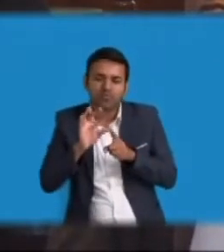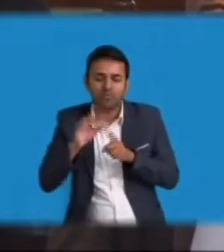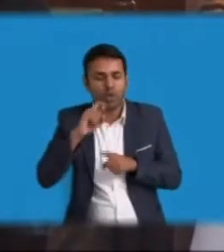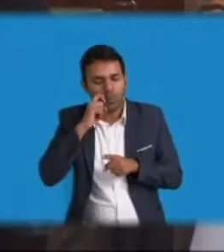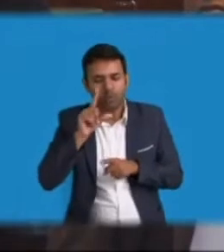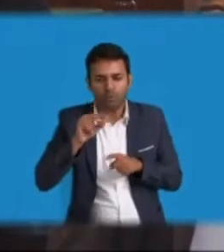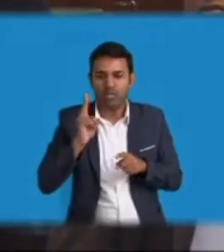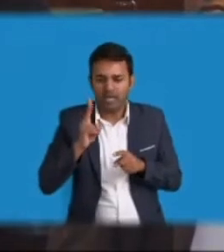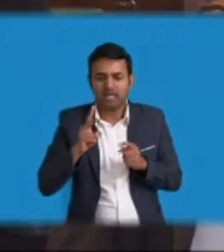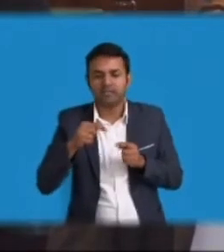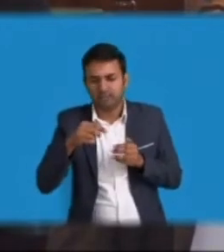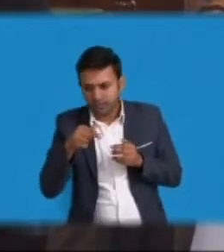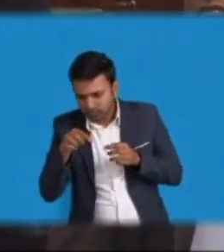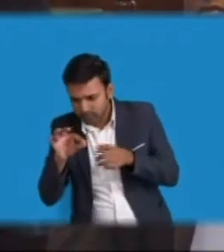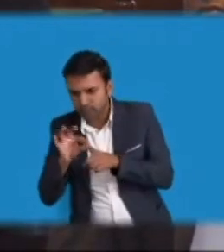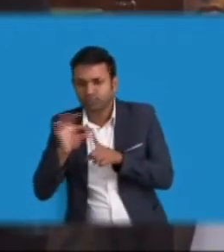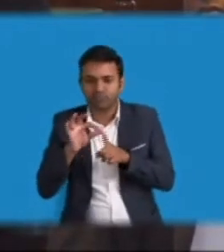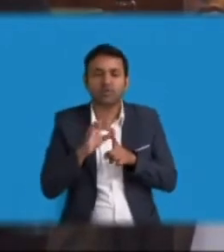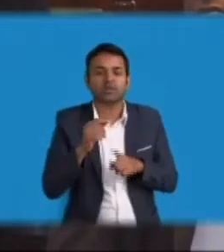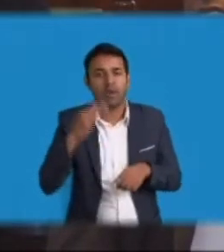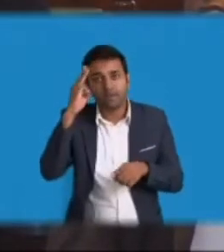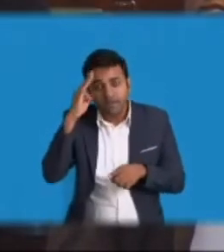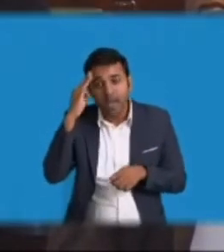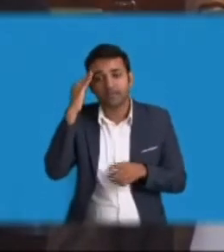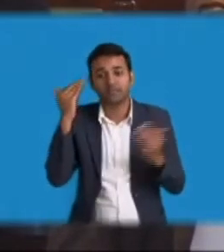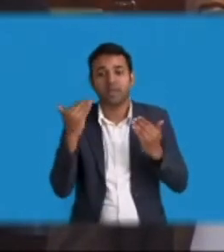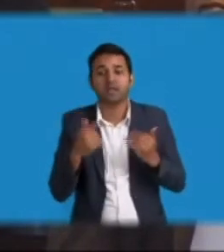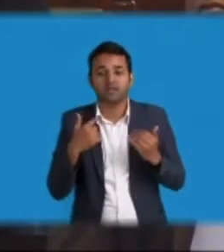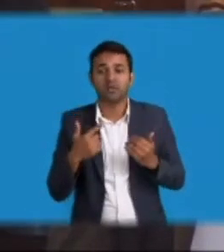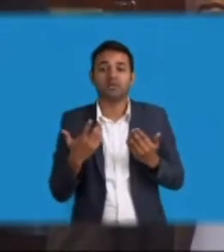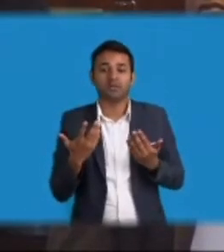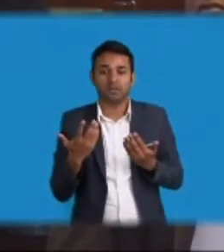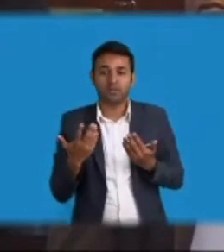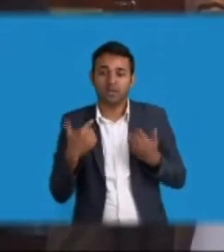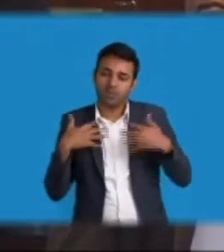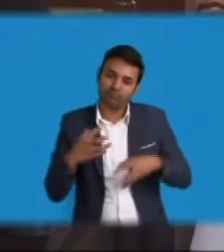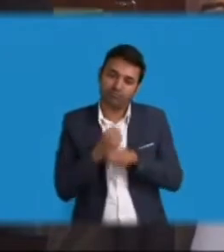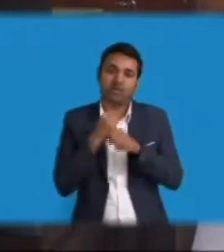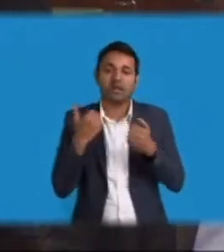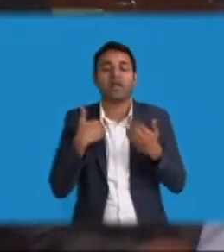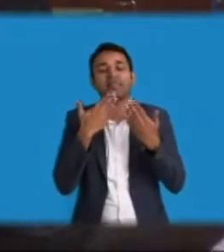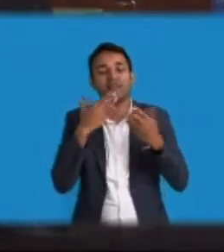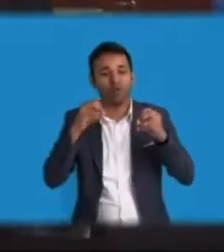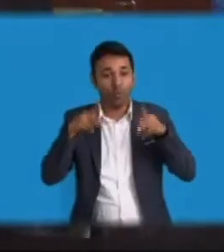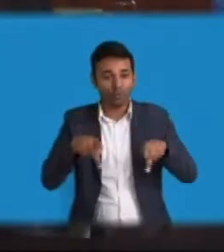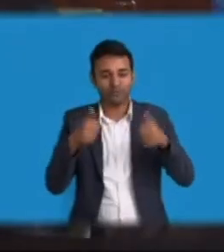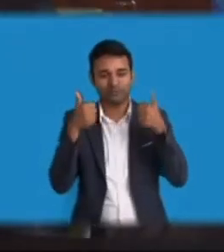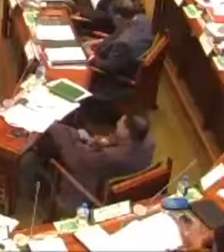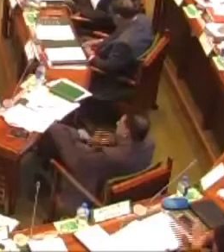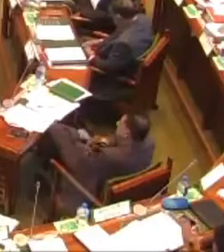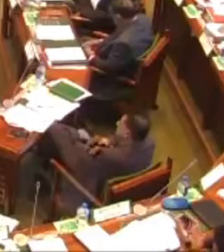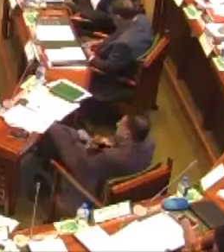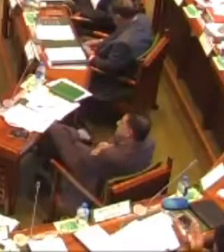Speaker, on this note, I conclude my statement and wish to thank you for this opportunity. Inaka.